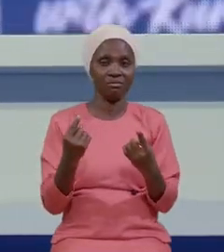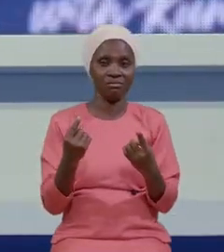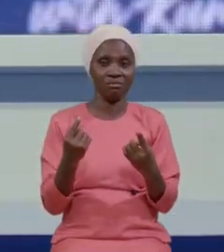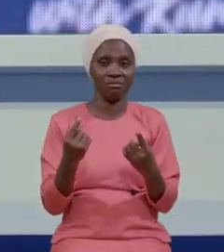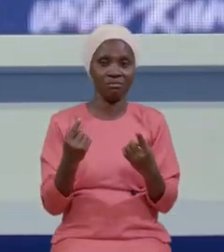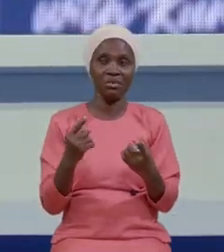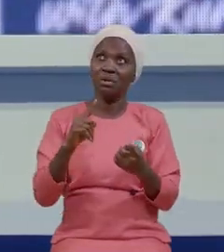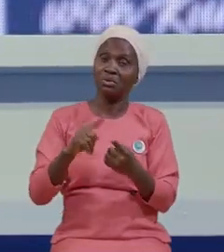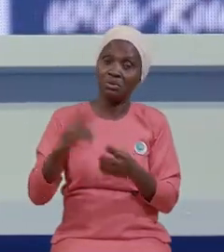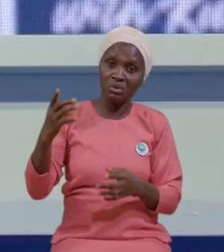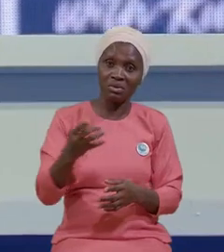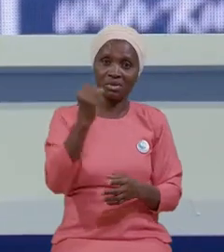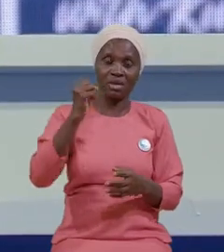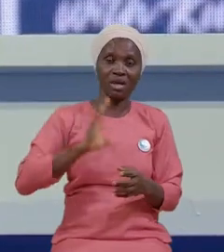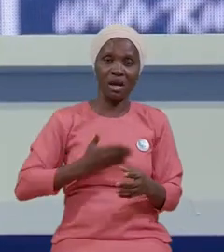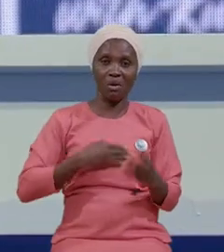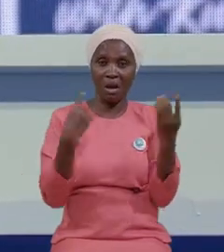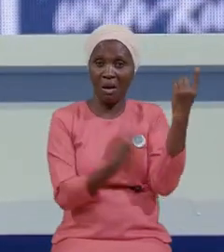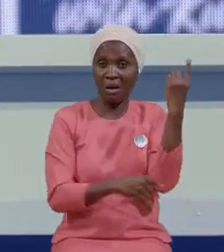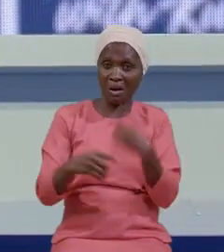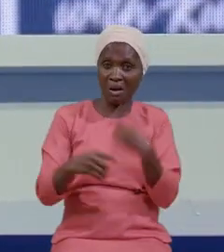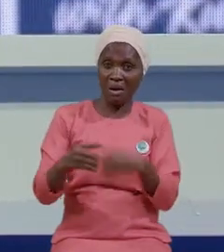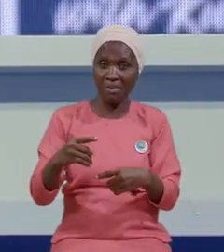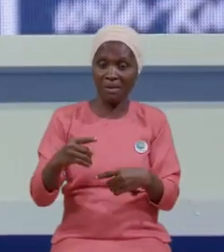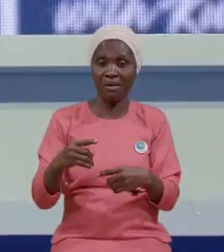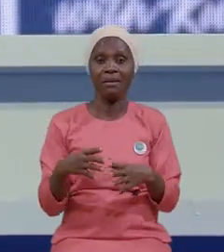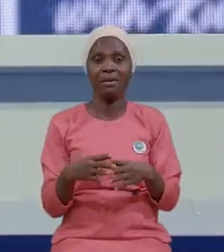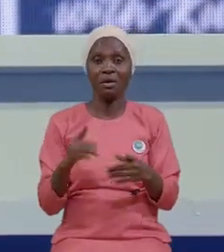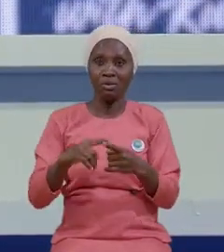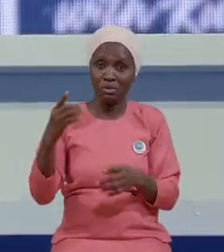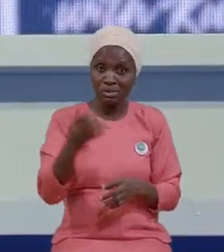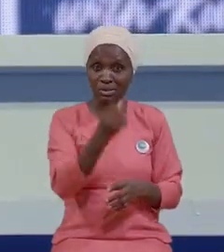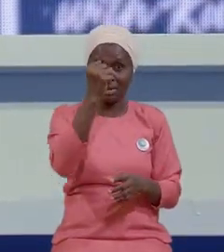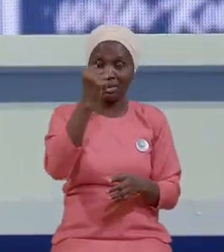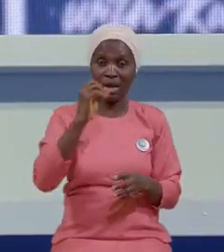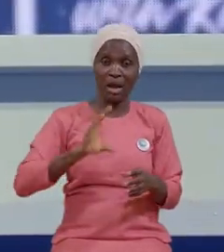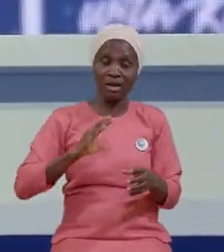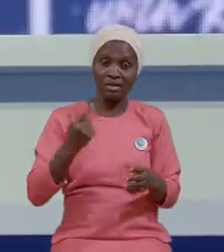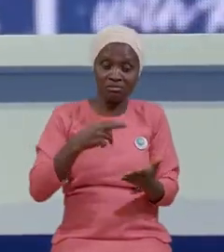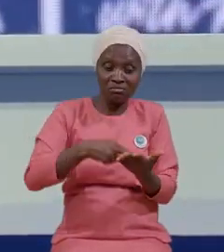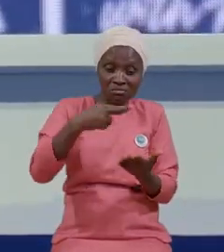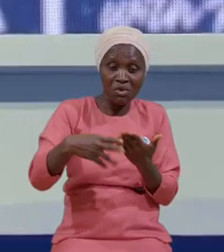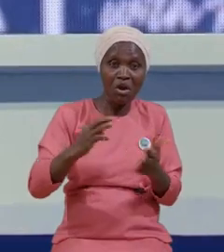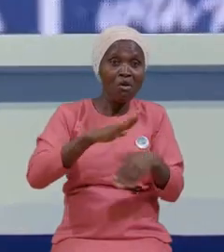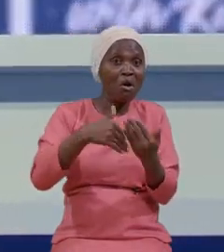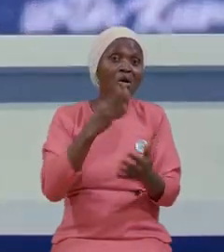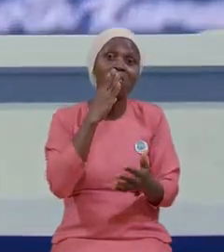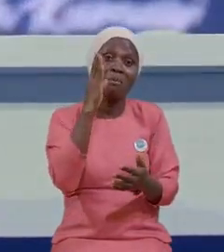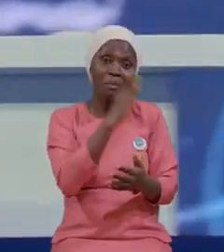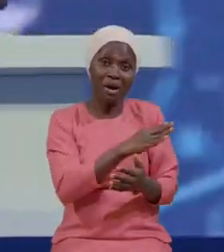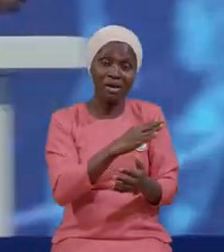to take our punishment, to take the consequence of all the evil we have